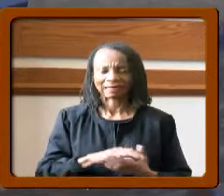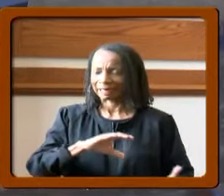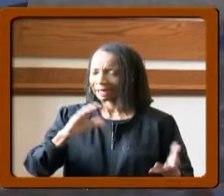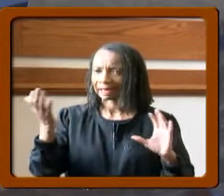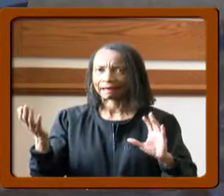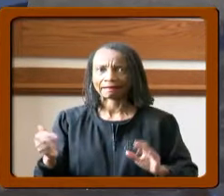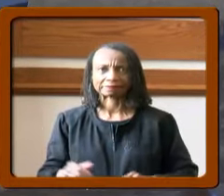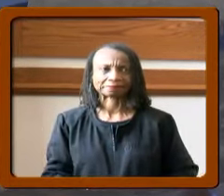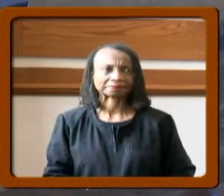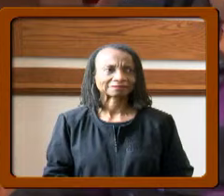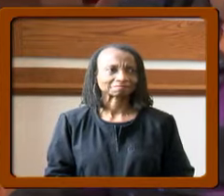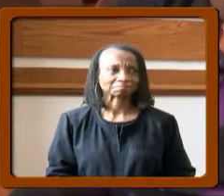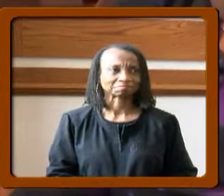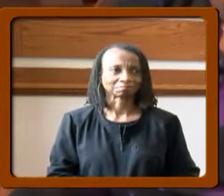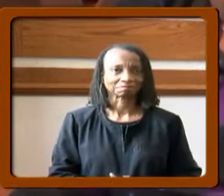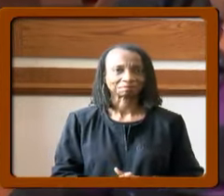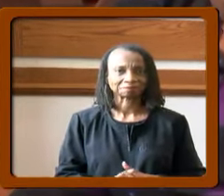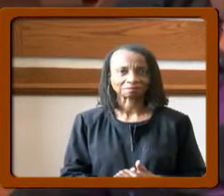Chaos.